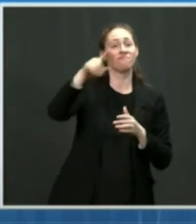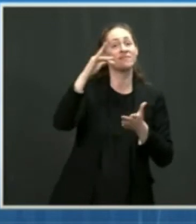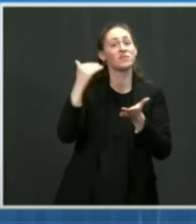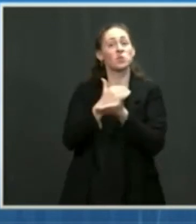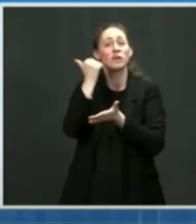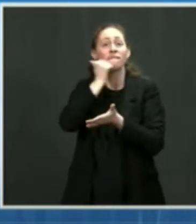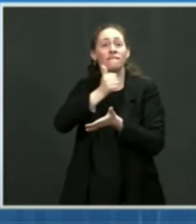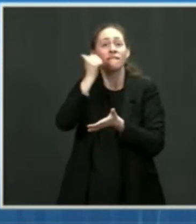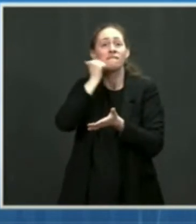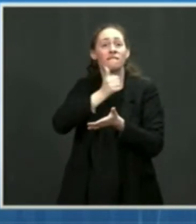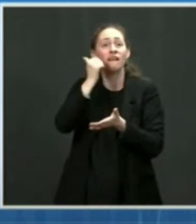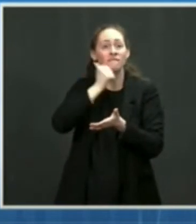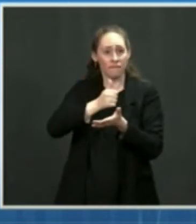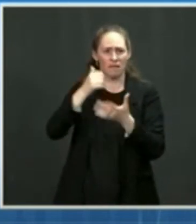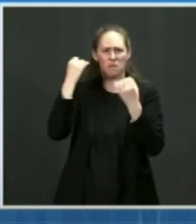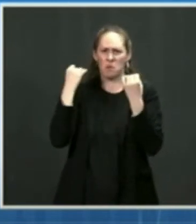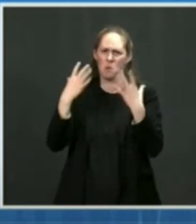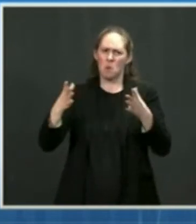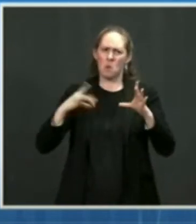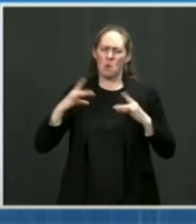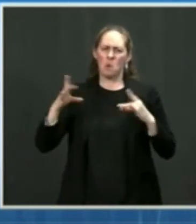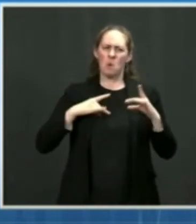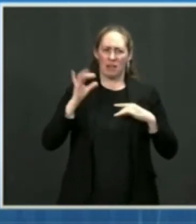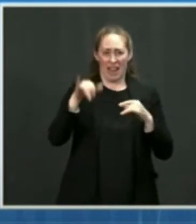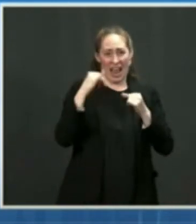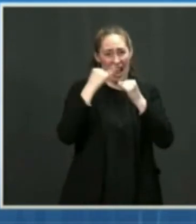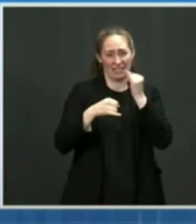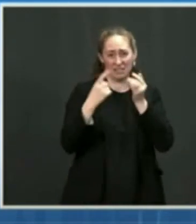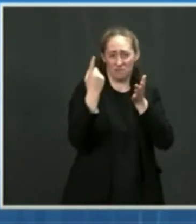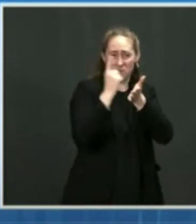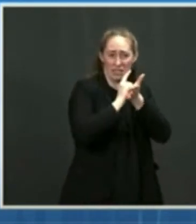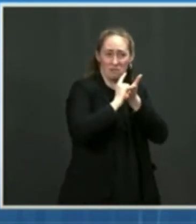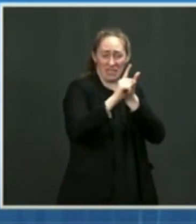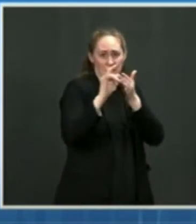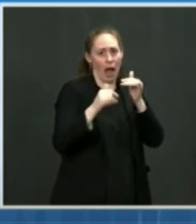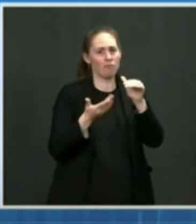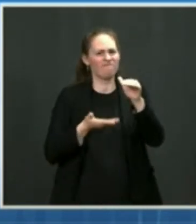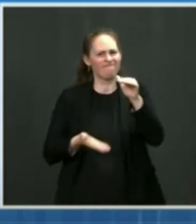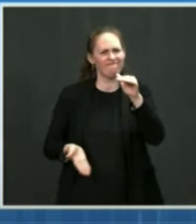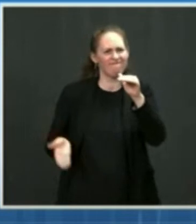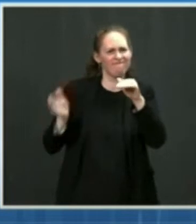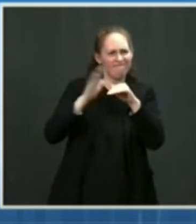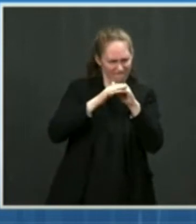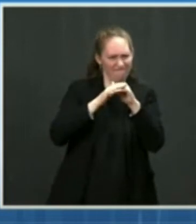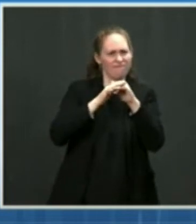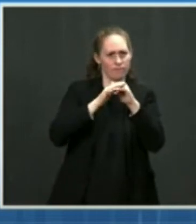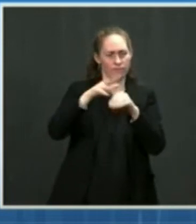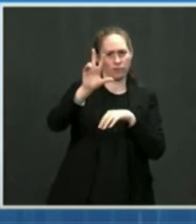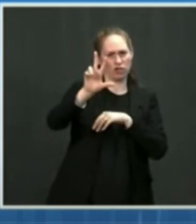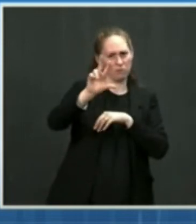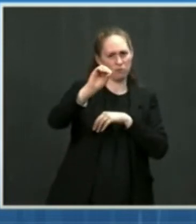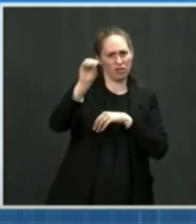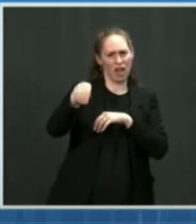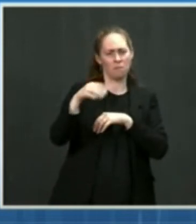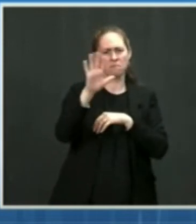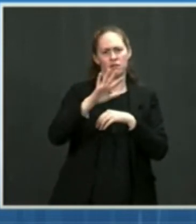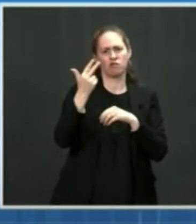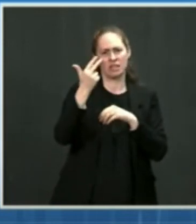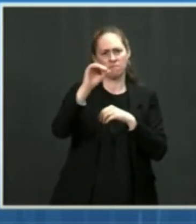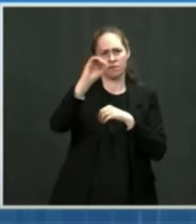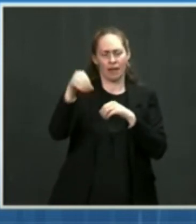most recent data show the 7-day average for new cases has increased about 3% over the prior 7-day period to